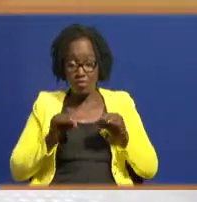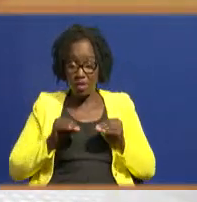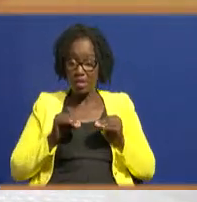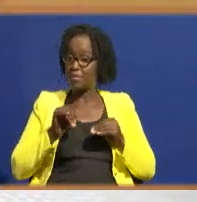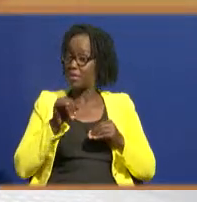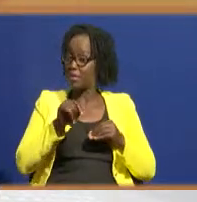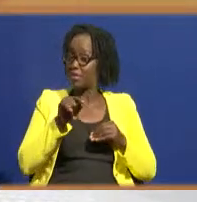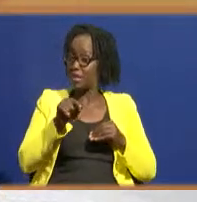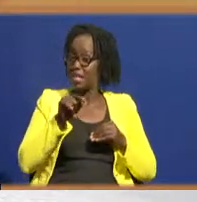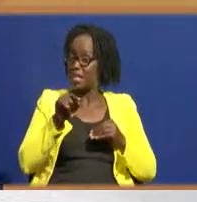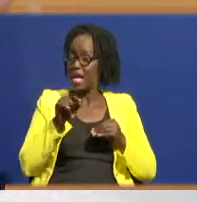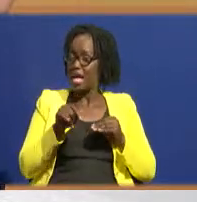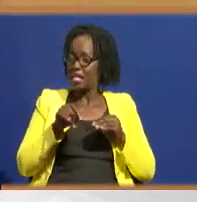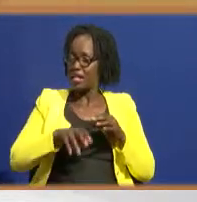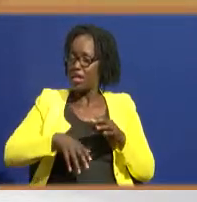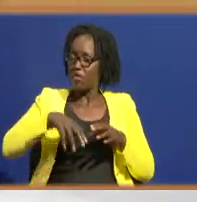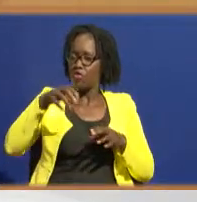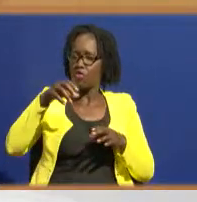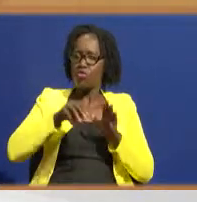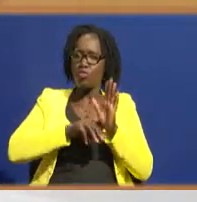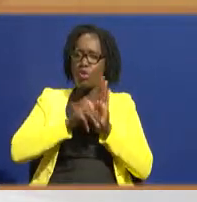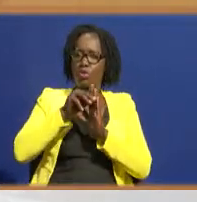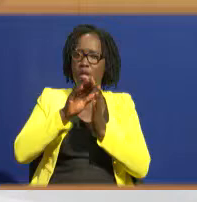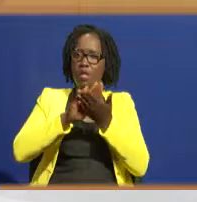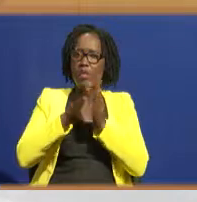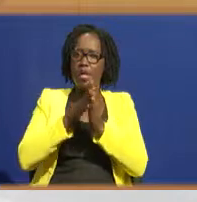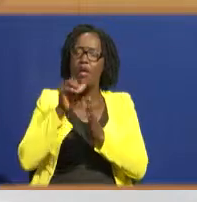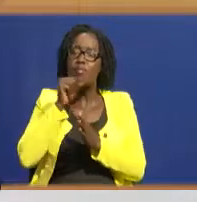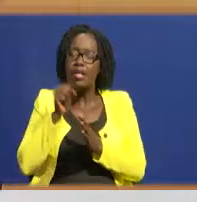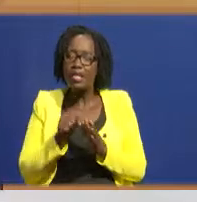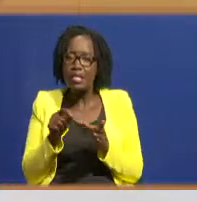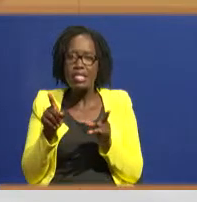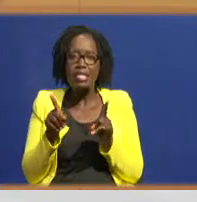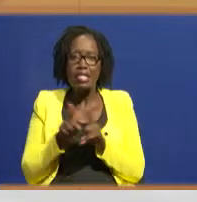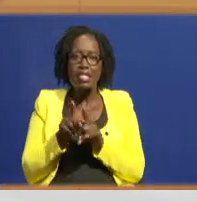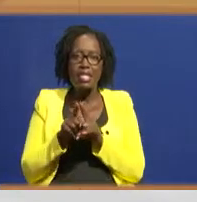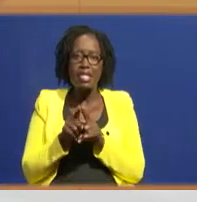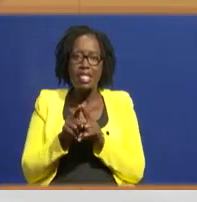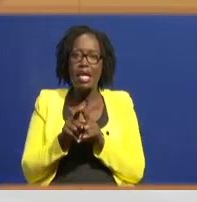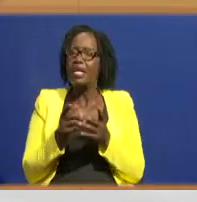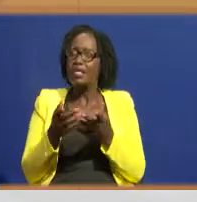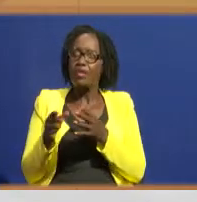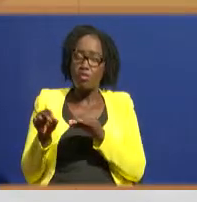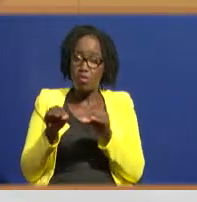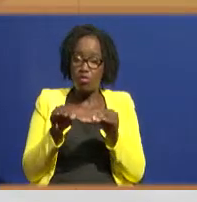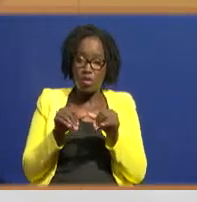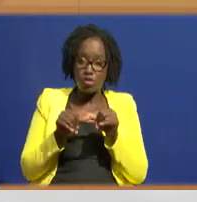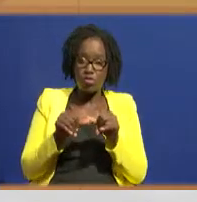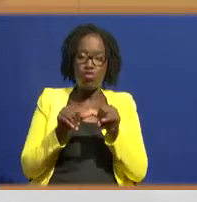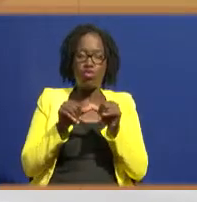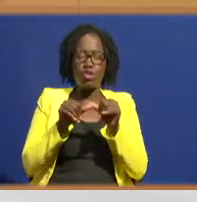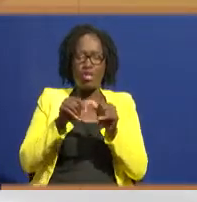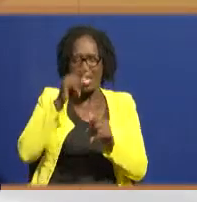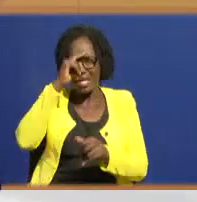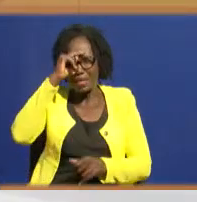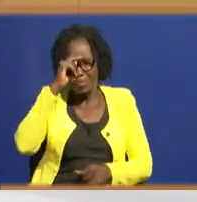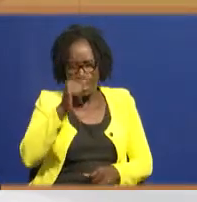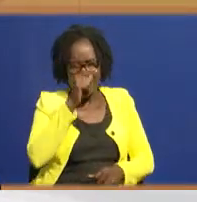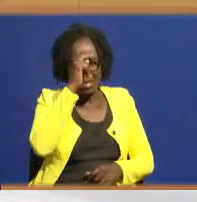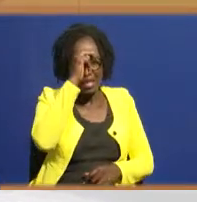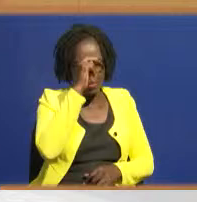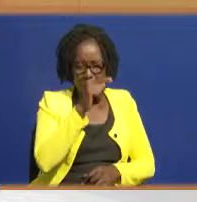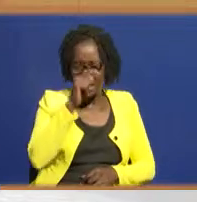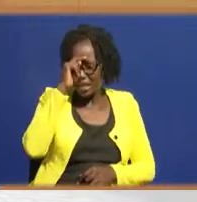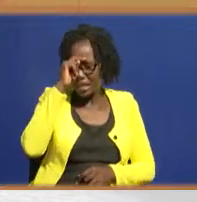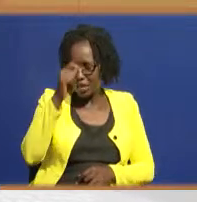have grown to mature and even become elders that still uphold this movement, in because they started with